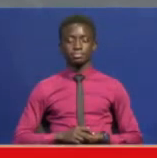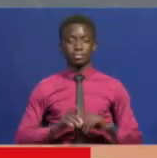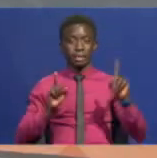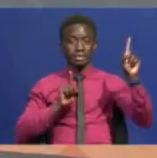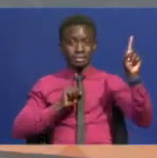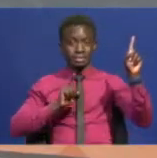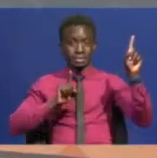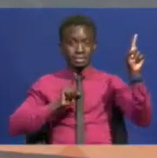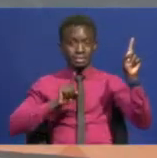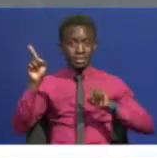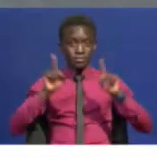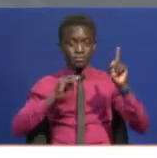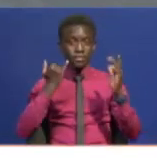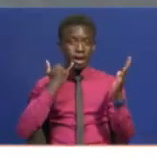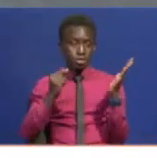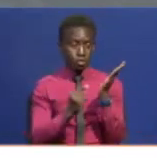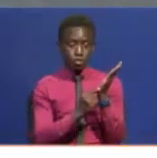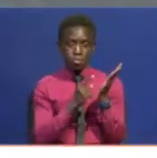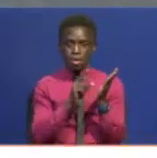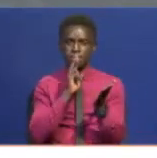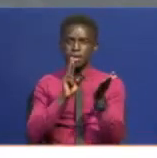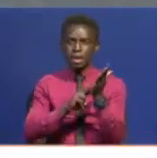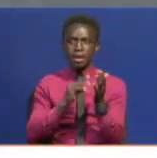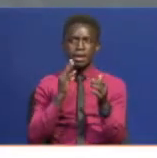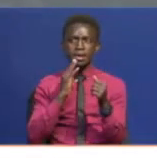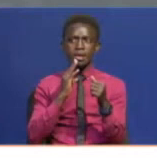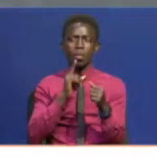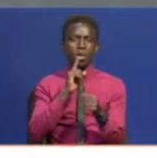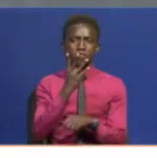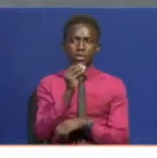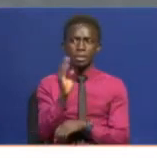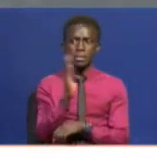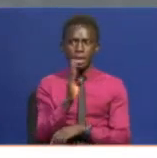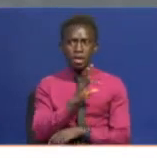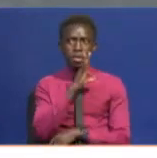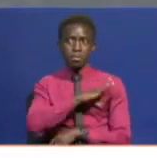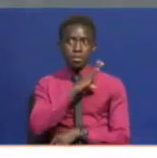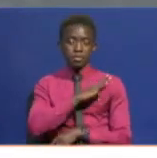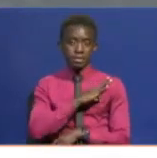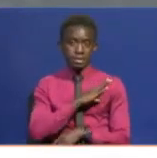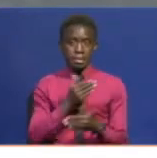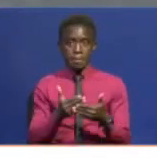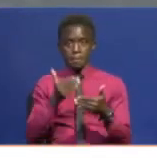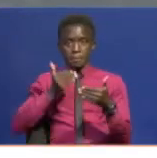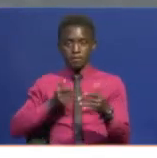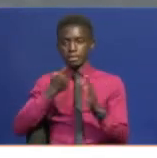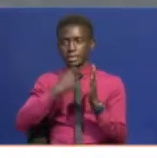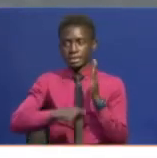Safaricom has reported 140 billion shillings in pre-tax profit in the financial year that ended in